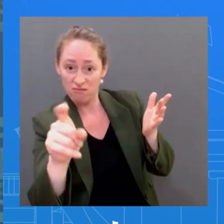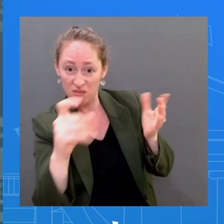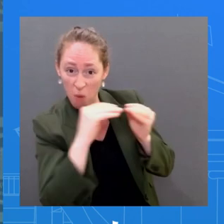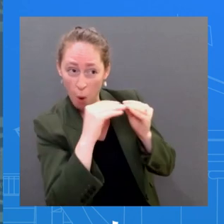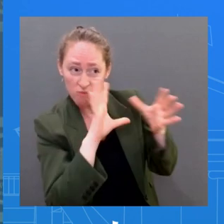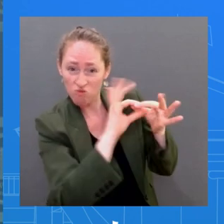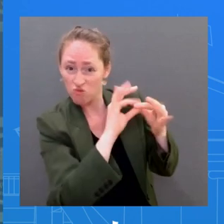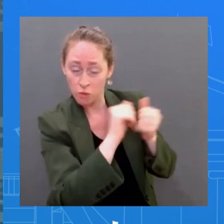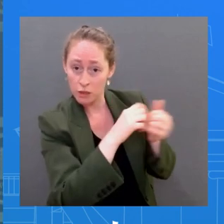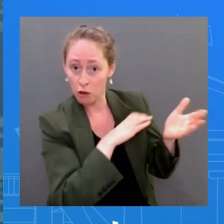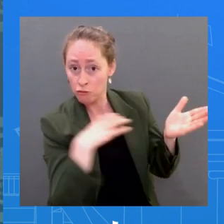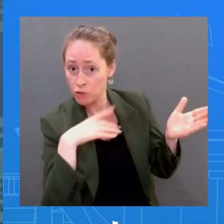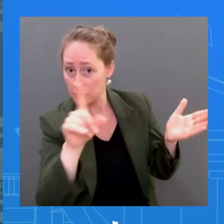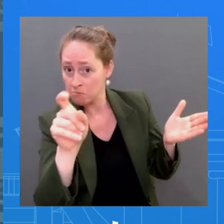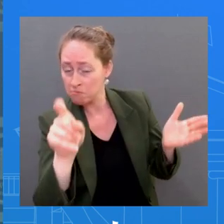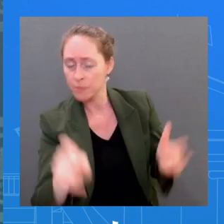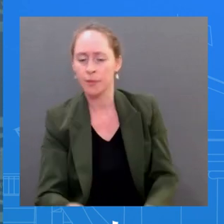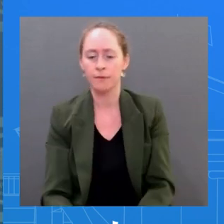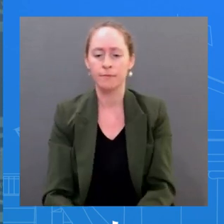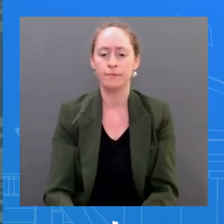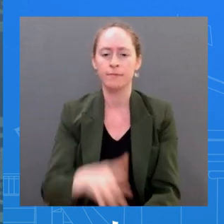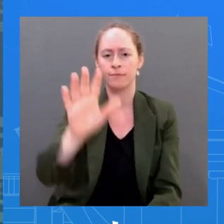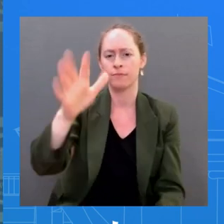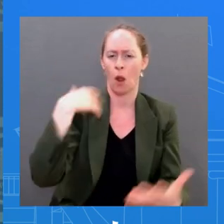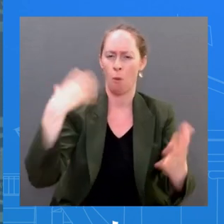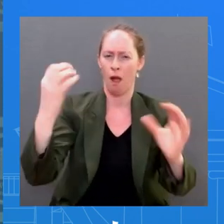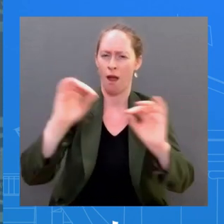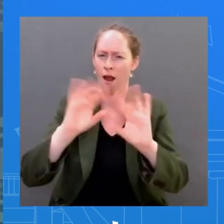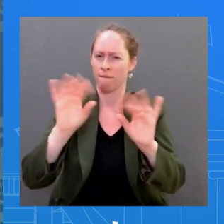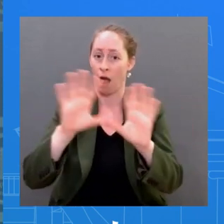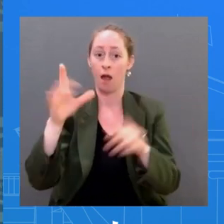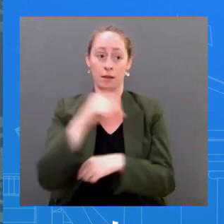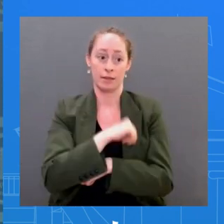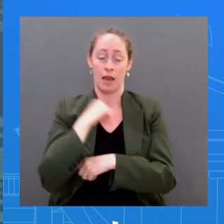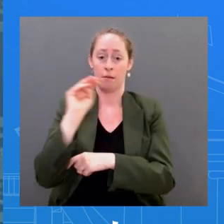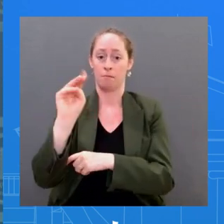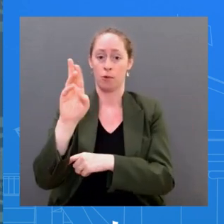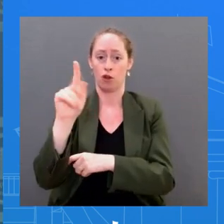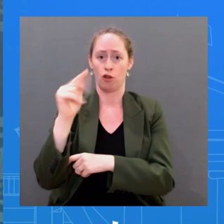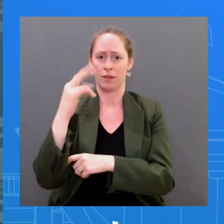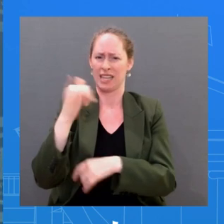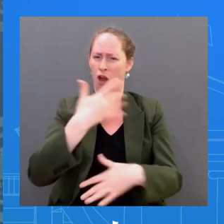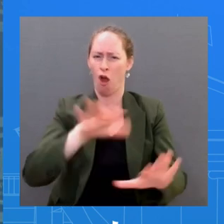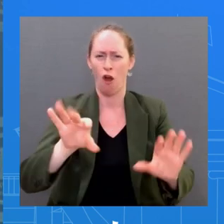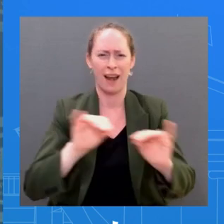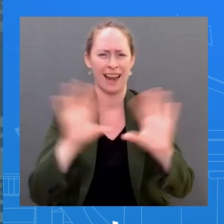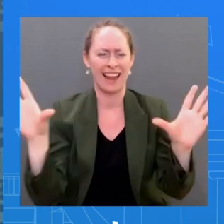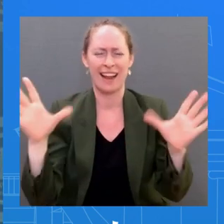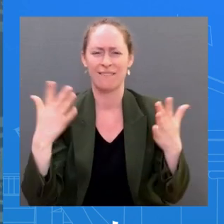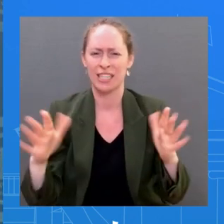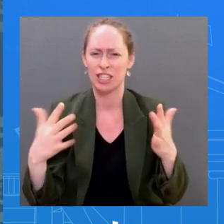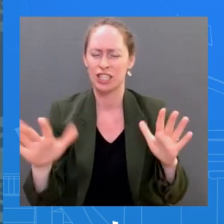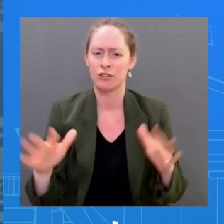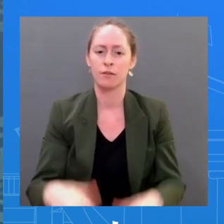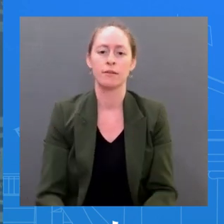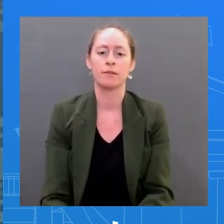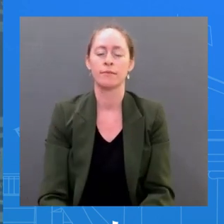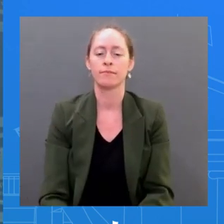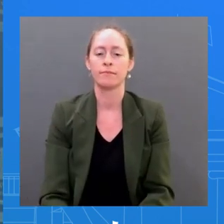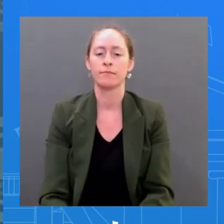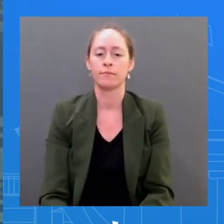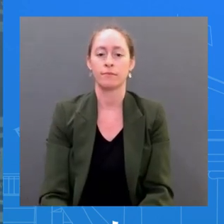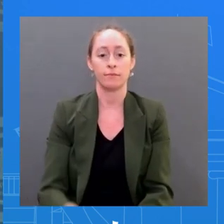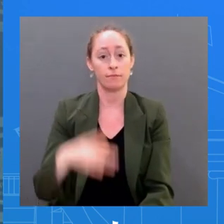on various networks here, that he believes it's time for the Senate to act. And that is what they're doing. The president